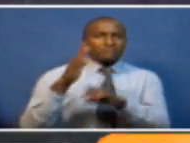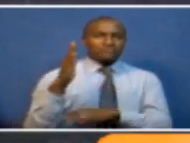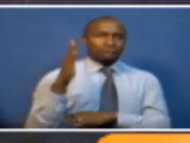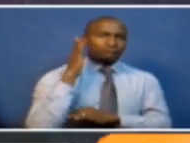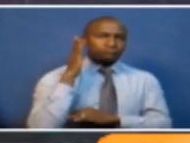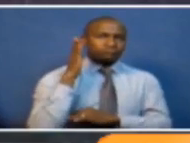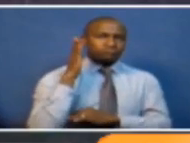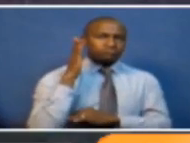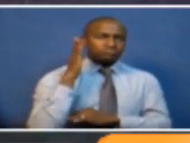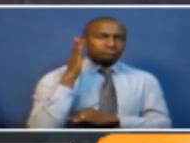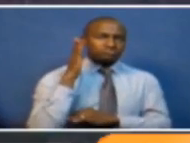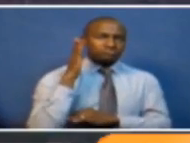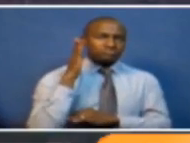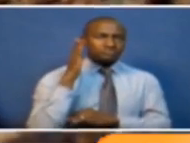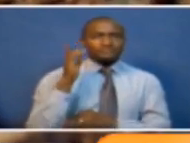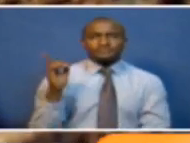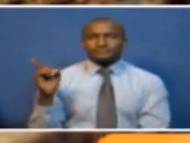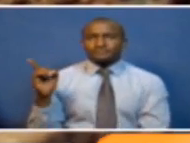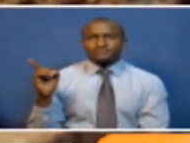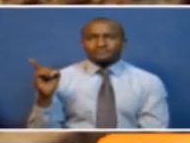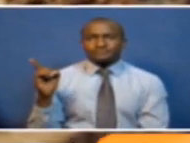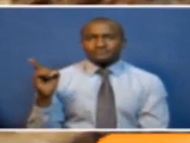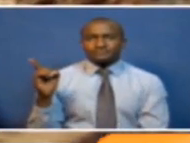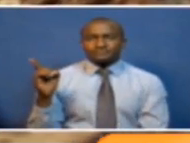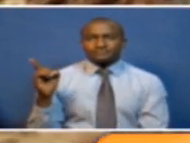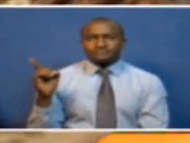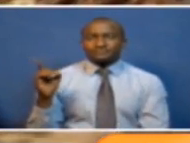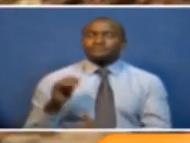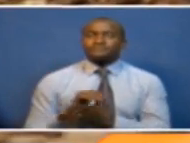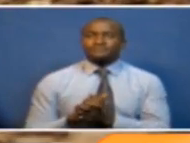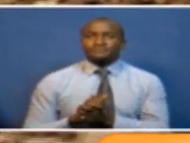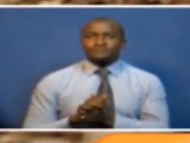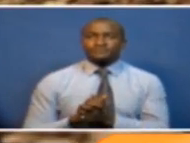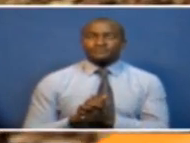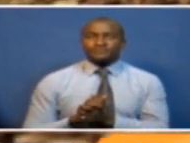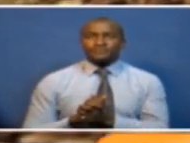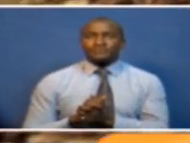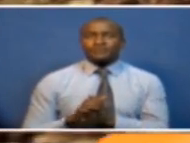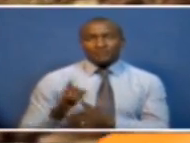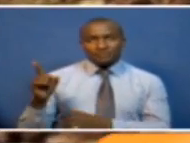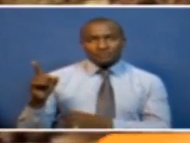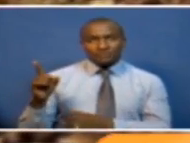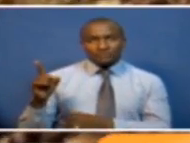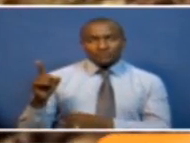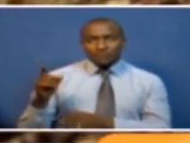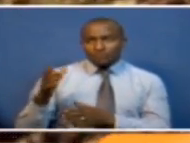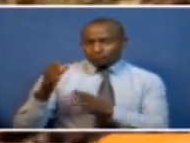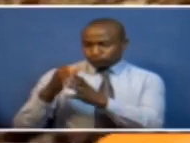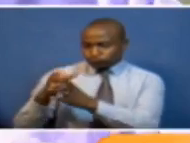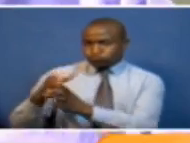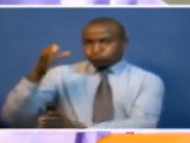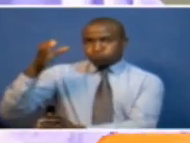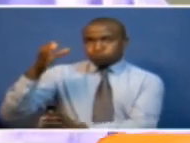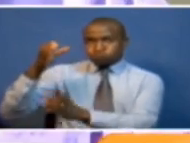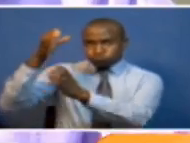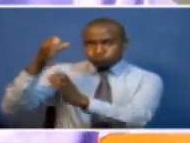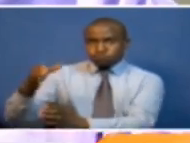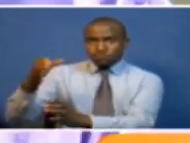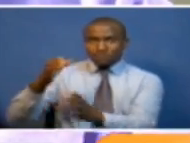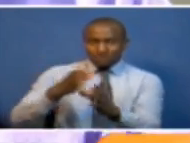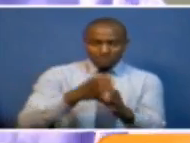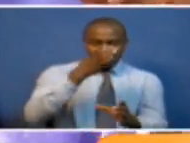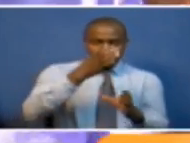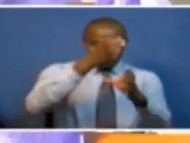this isolated part of Kenya. Lake Turkana Wind Power founding fathers had looked for money to put a road